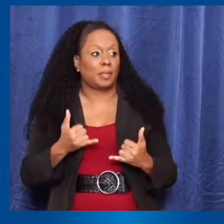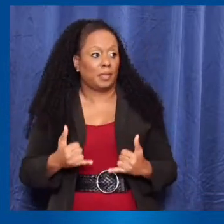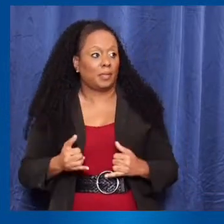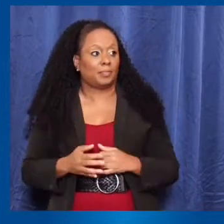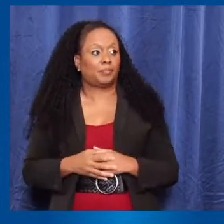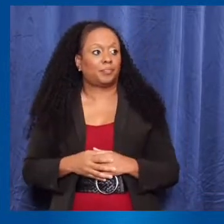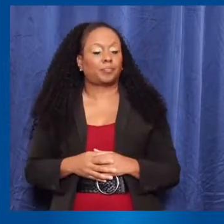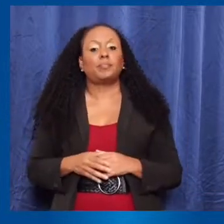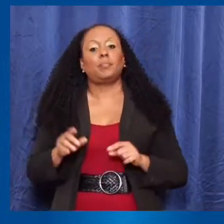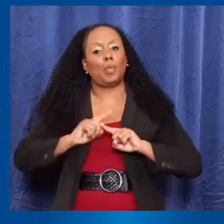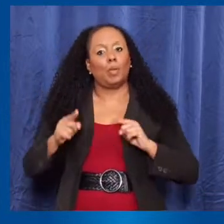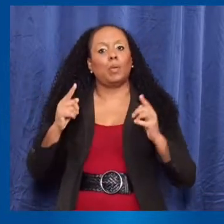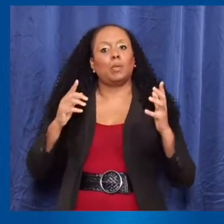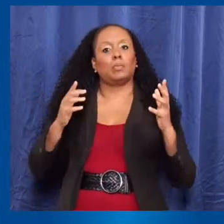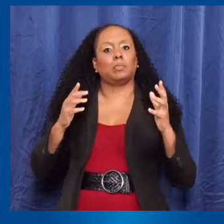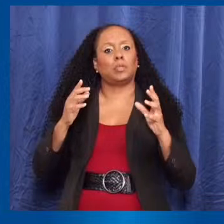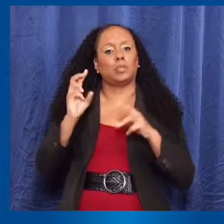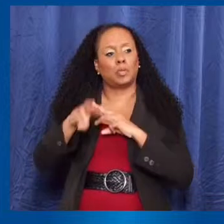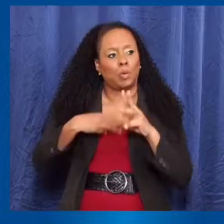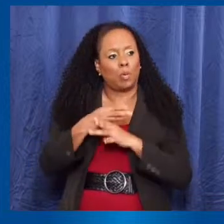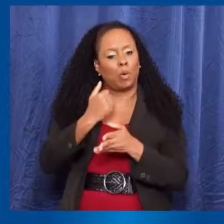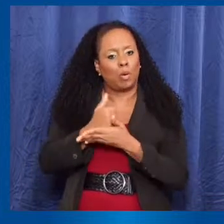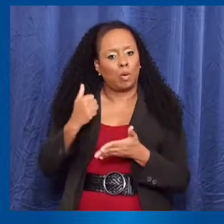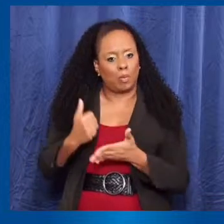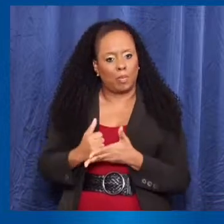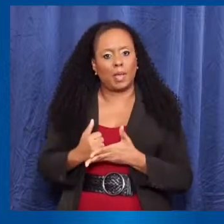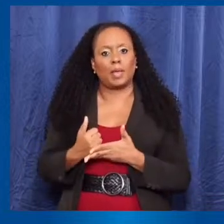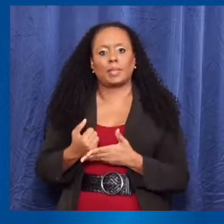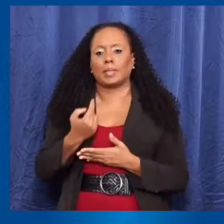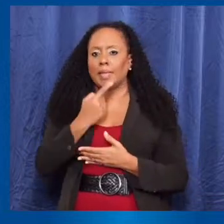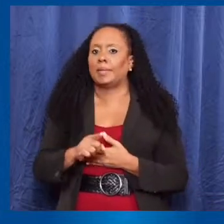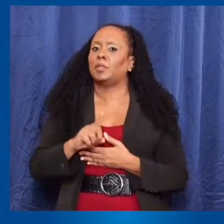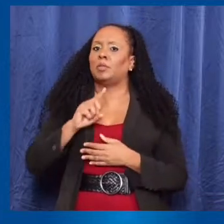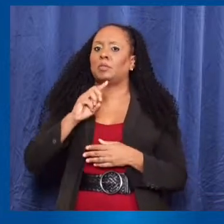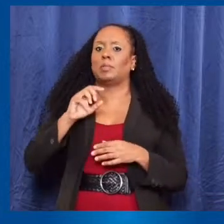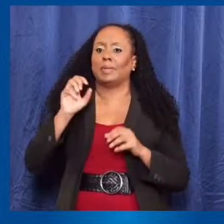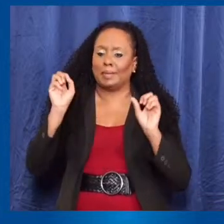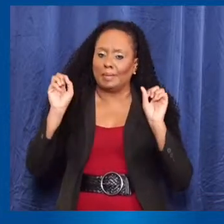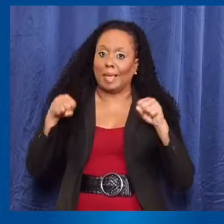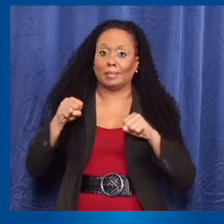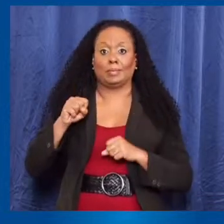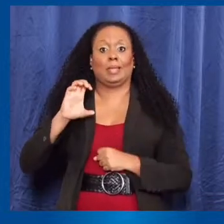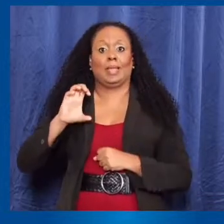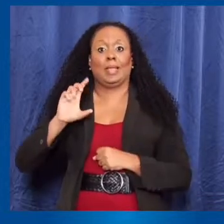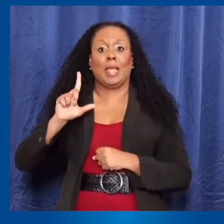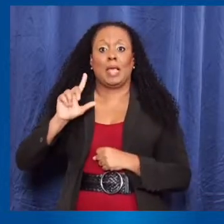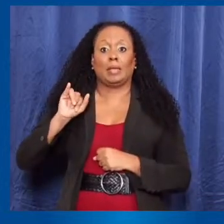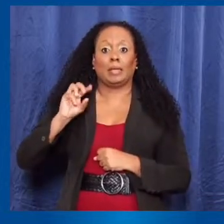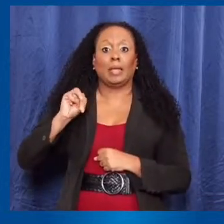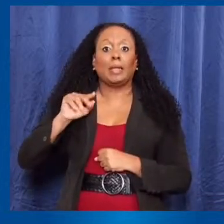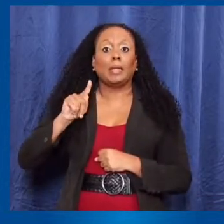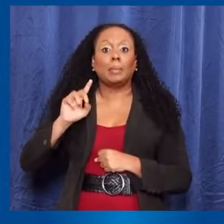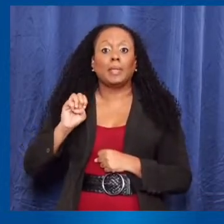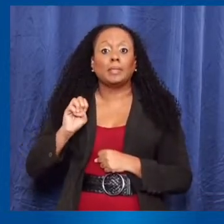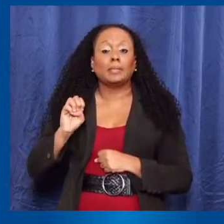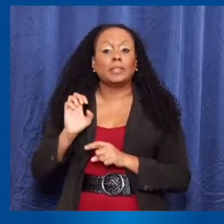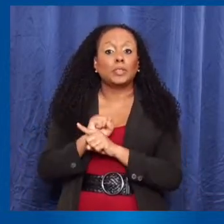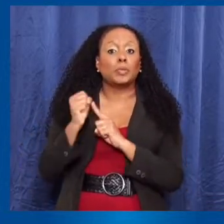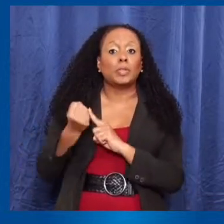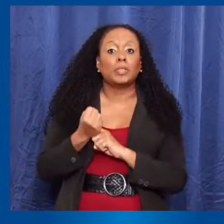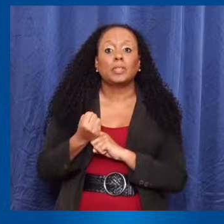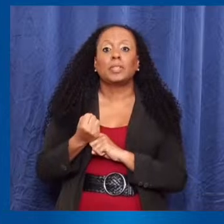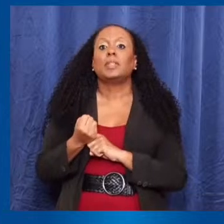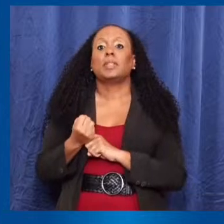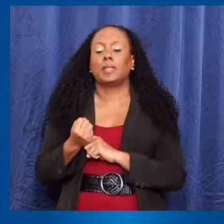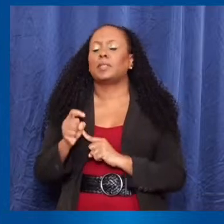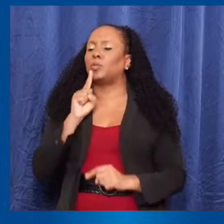sure that the World Bank has made it very clear that climate is real for them. And I want to thank them, because on the 10th of